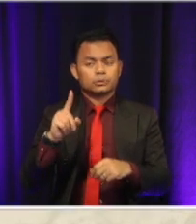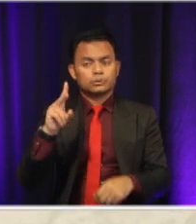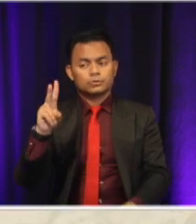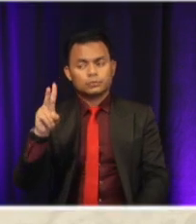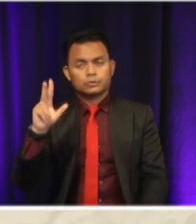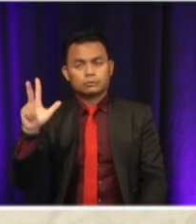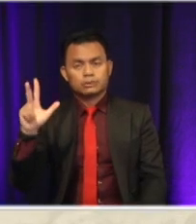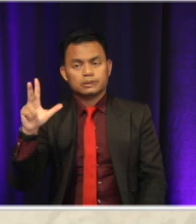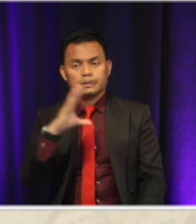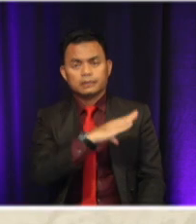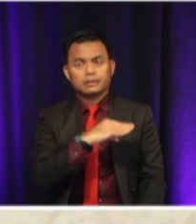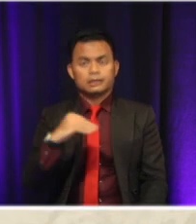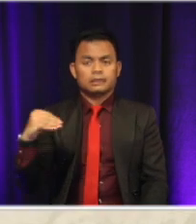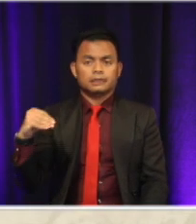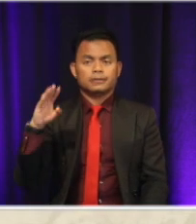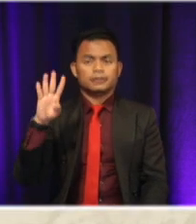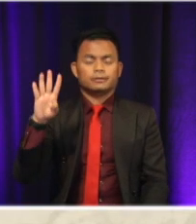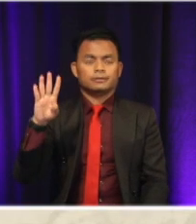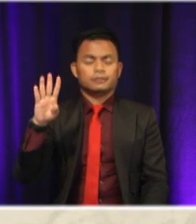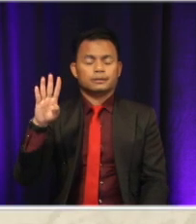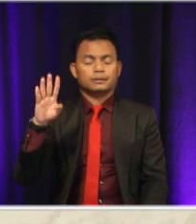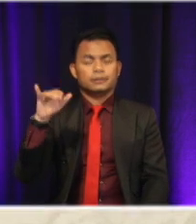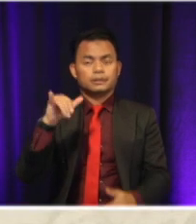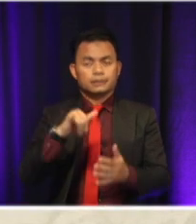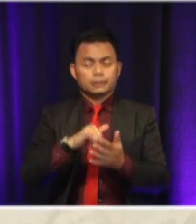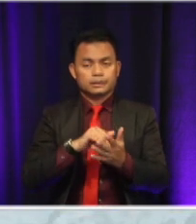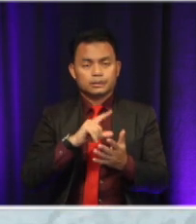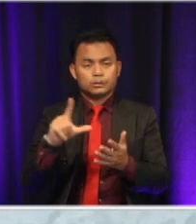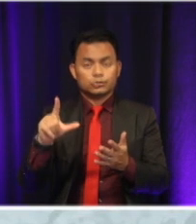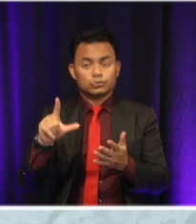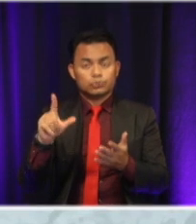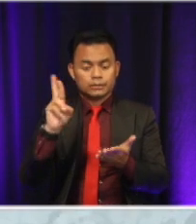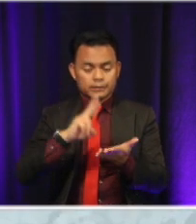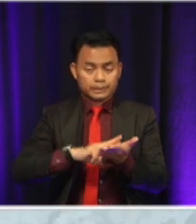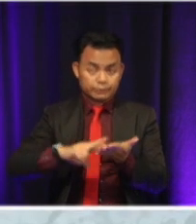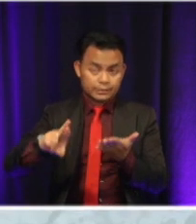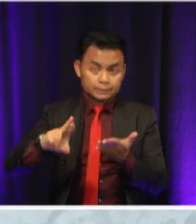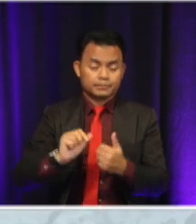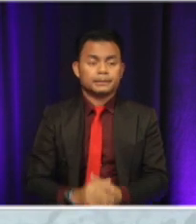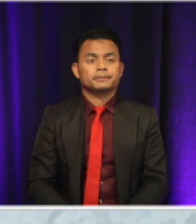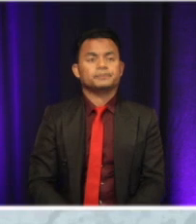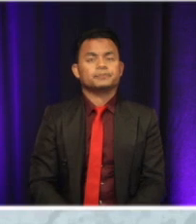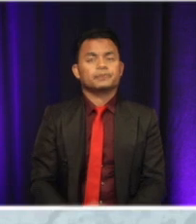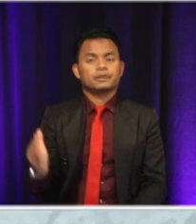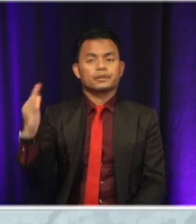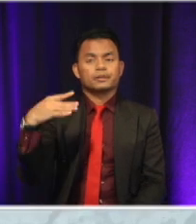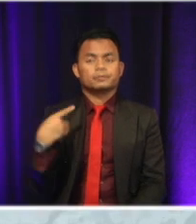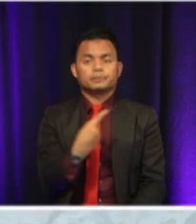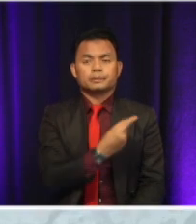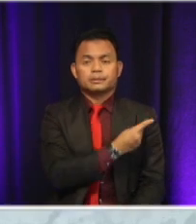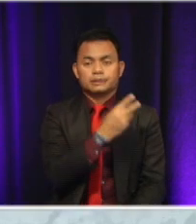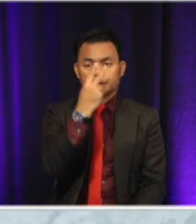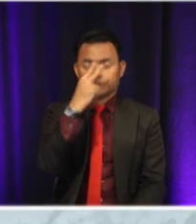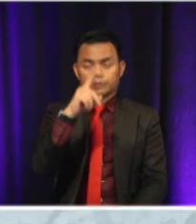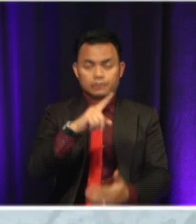Don't forget the ingredients for your recipe. All right? So let's take a quick look at what we